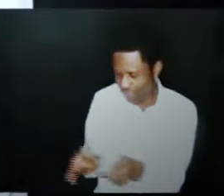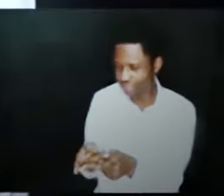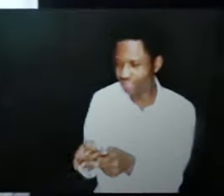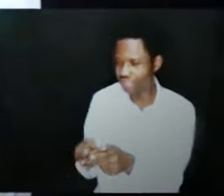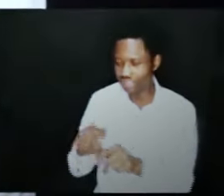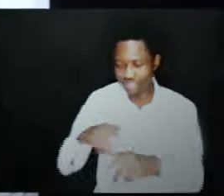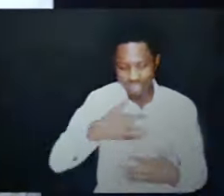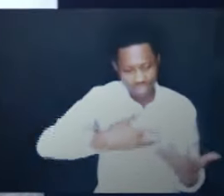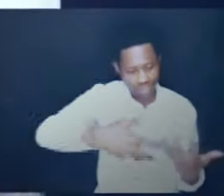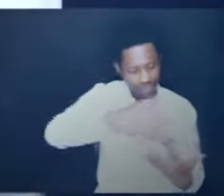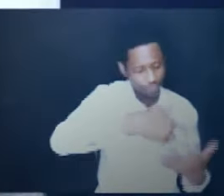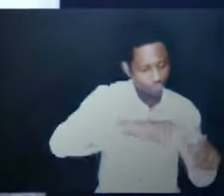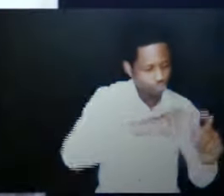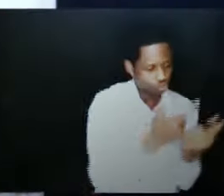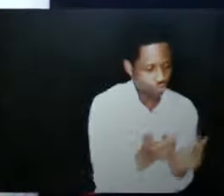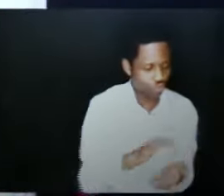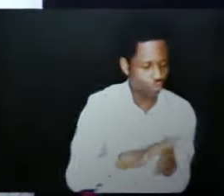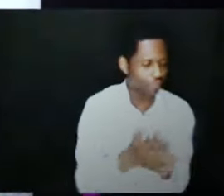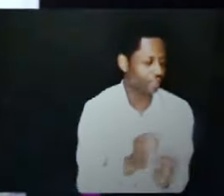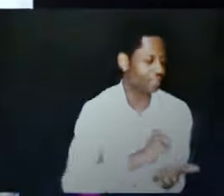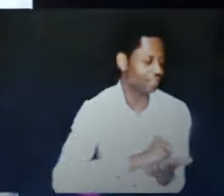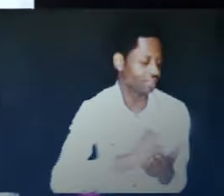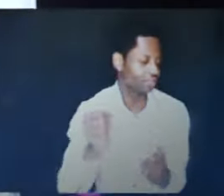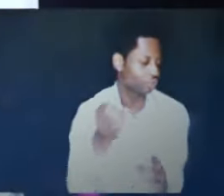are sanctified by faith.